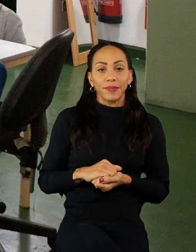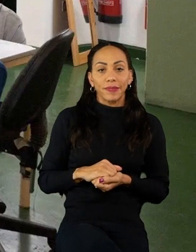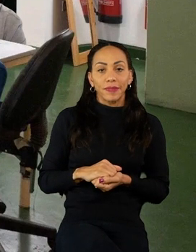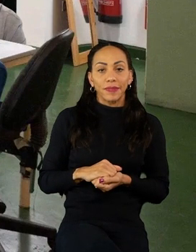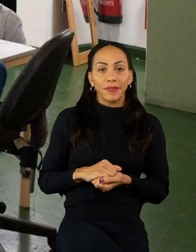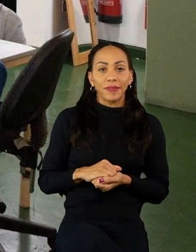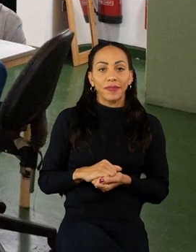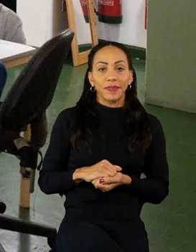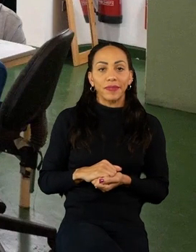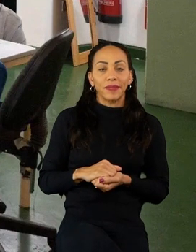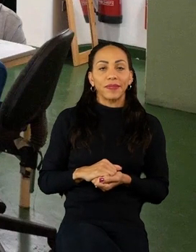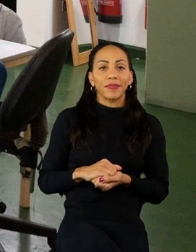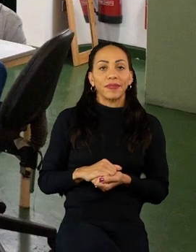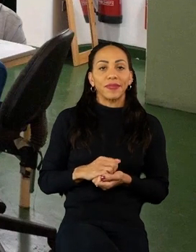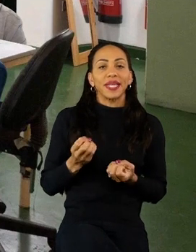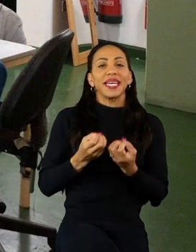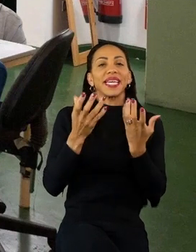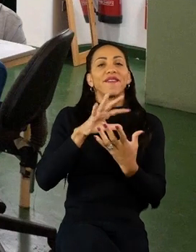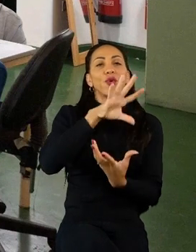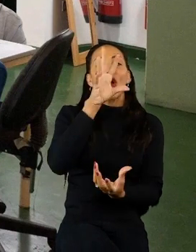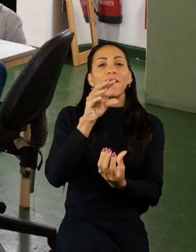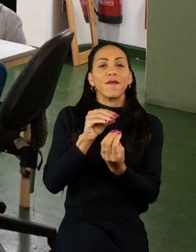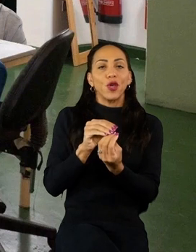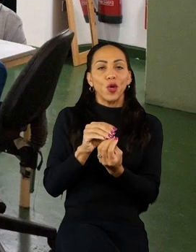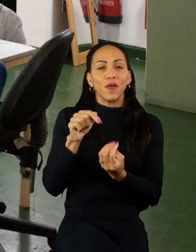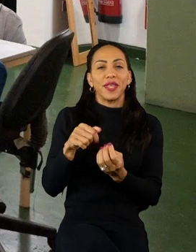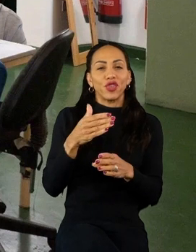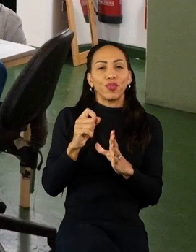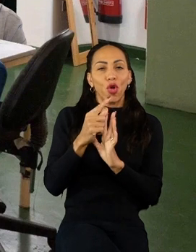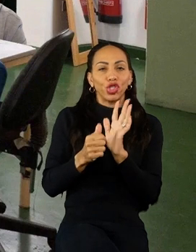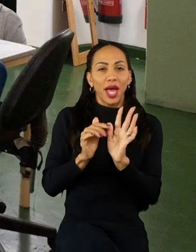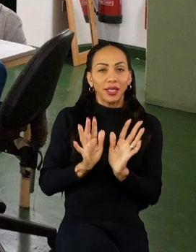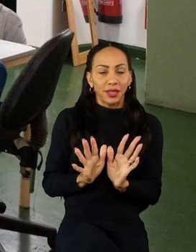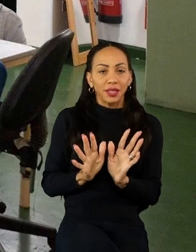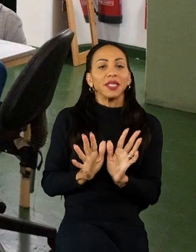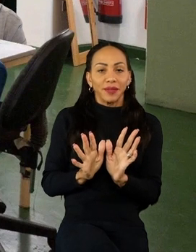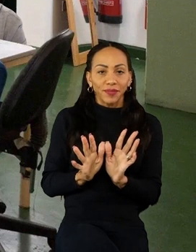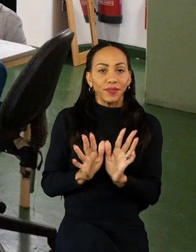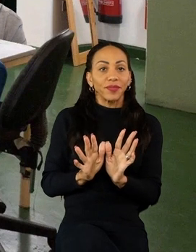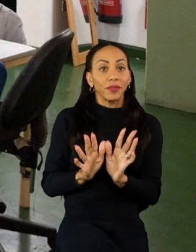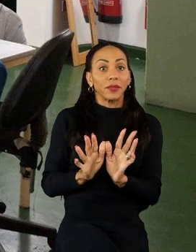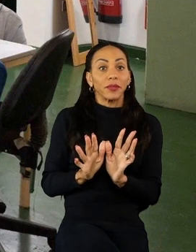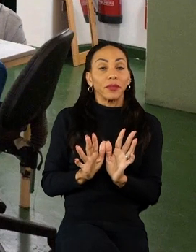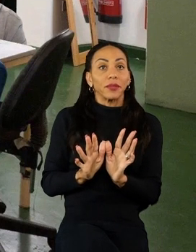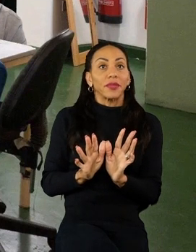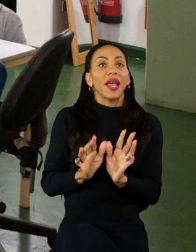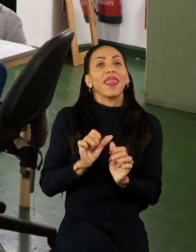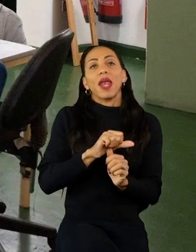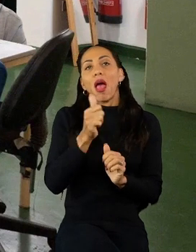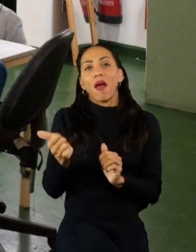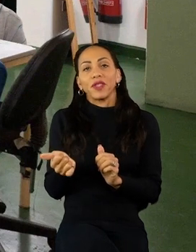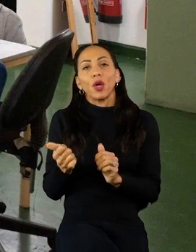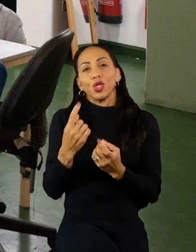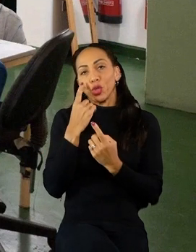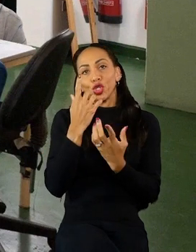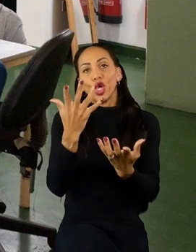to give you a little bit, just an overview of how this project worked, and then this demo we're going to show afterwards is really going